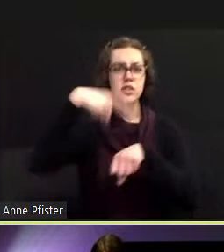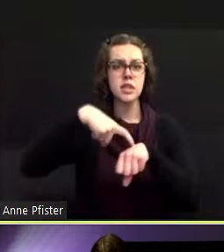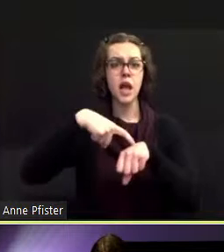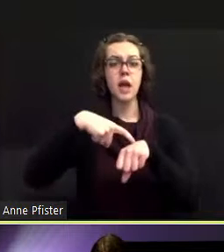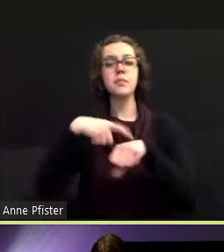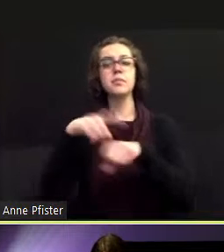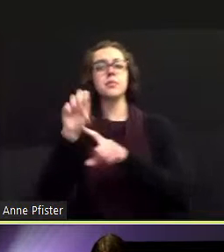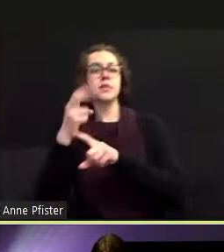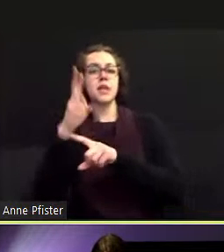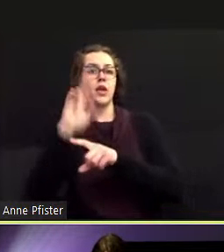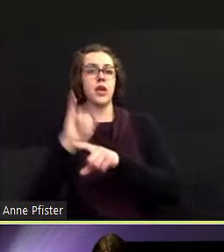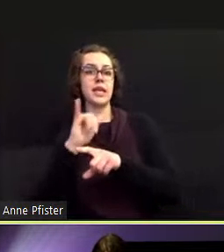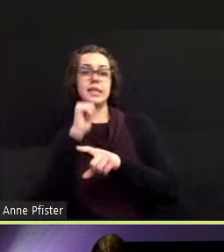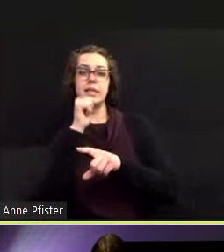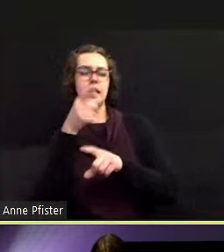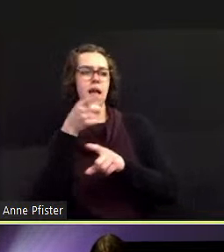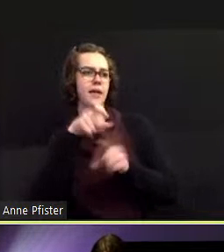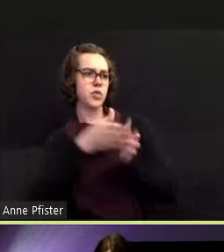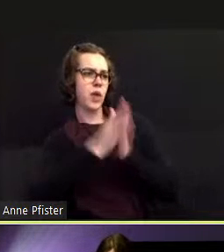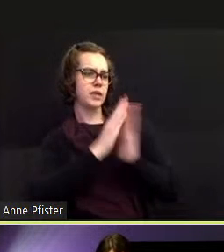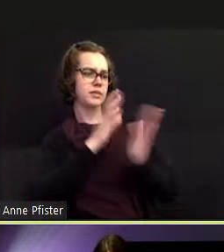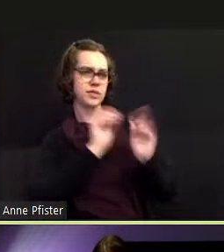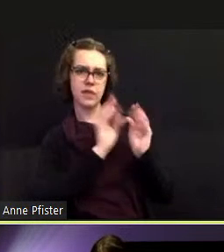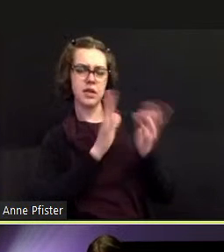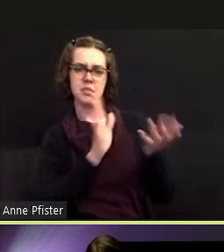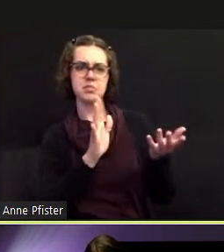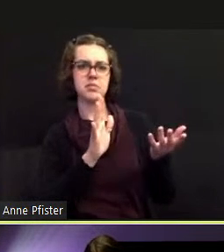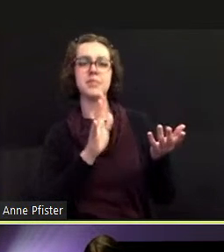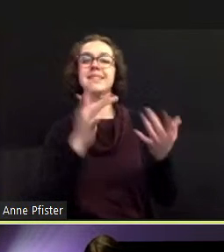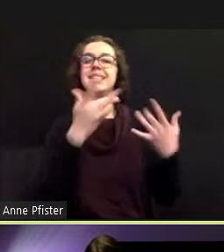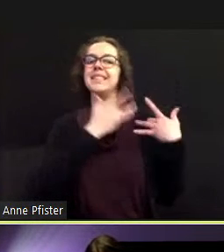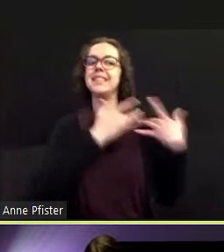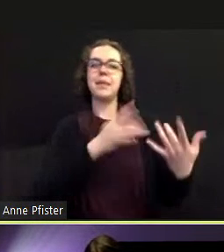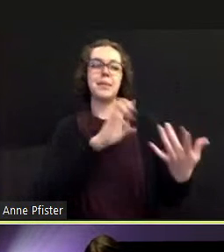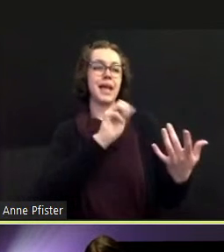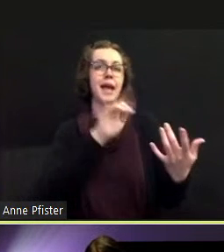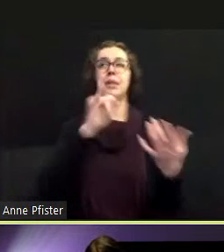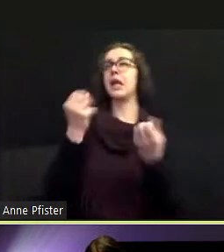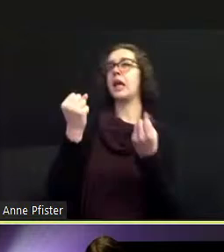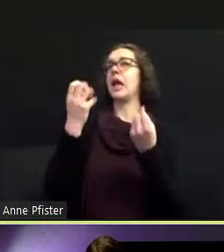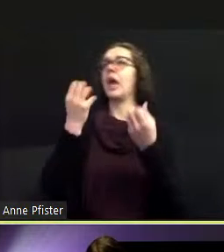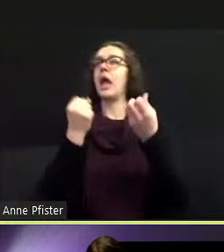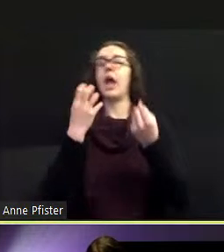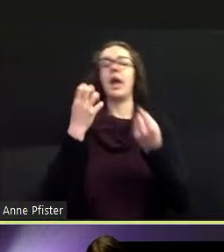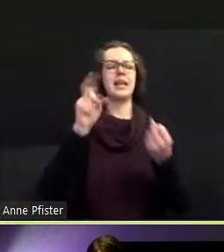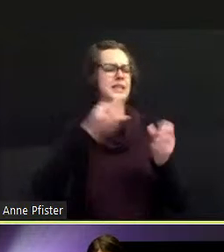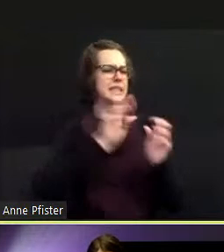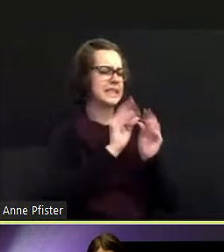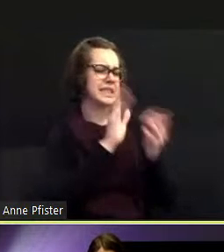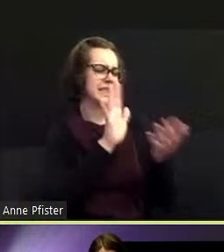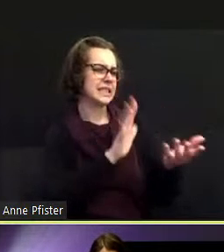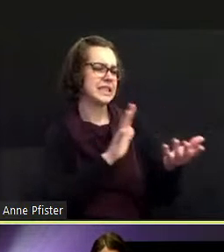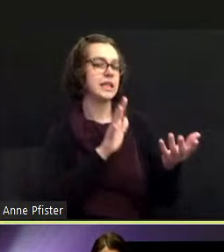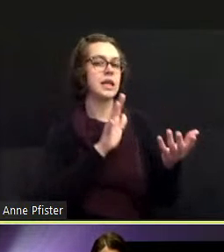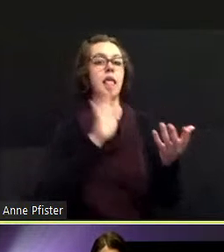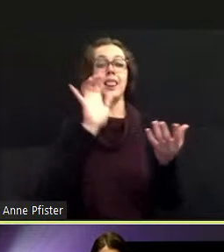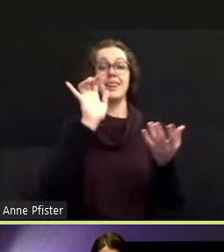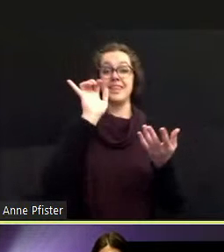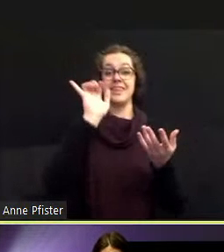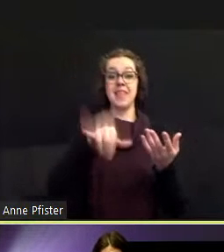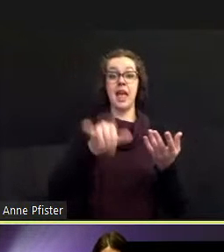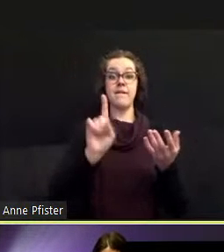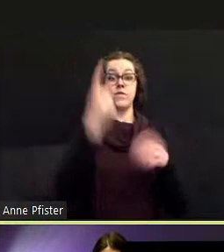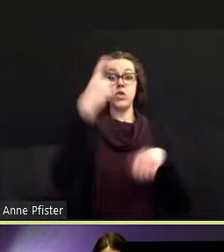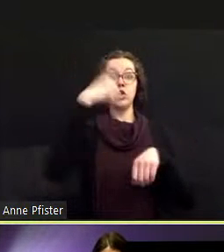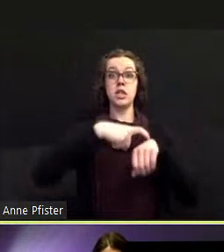to ask Emily to repeat her quest for clarification, as she often needed to when Emily spoke. Sherry then explicitly ties that experience to the ways in